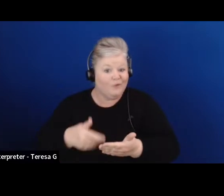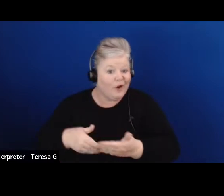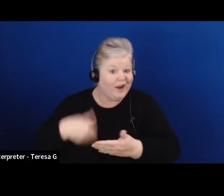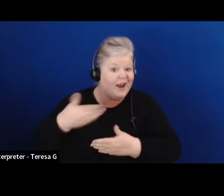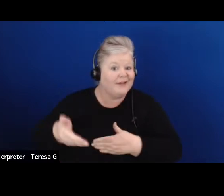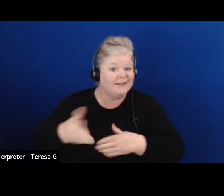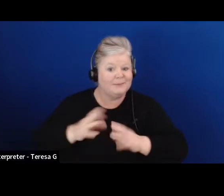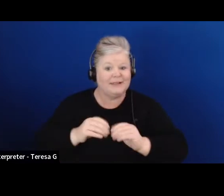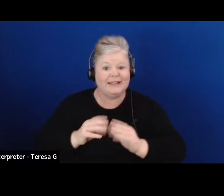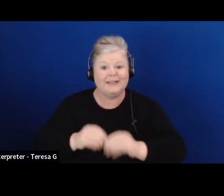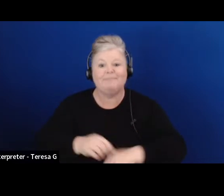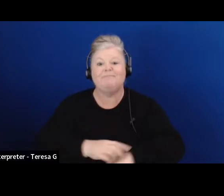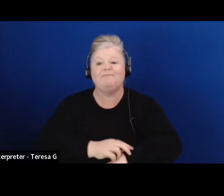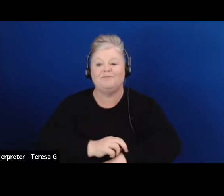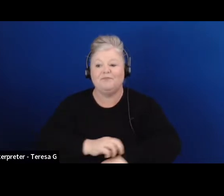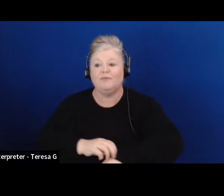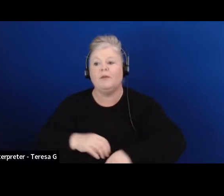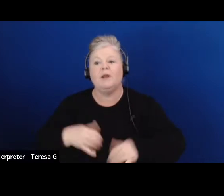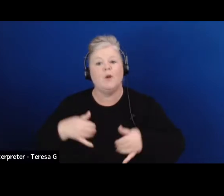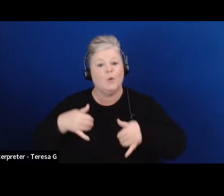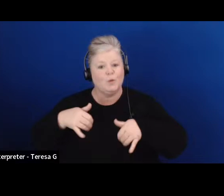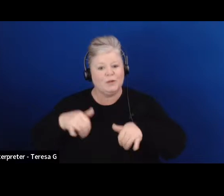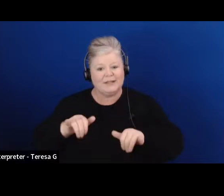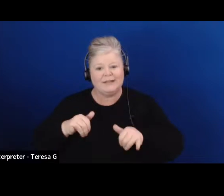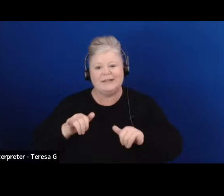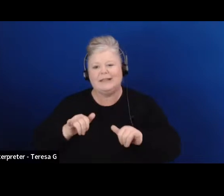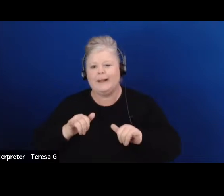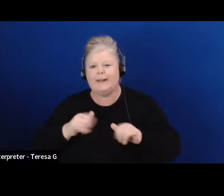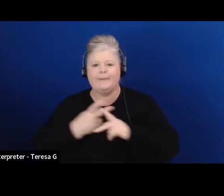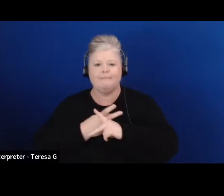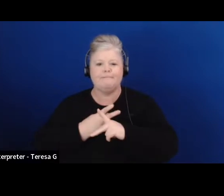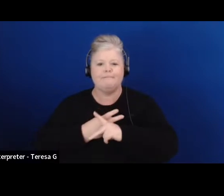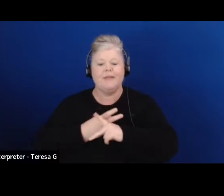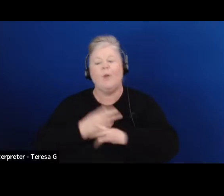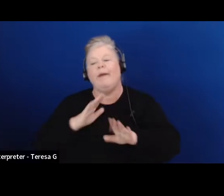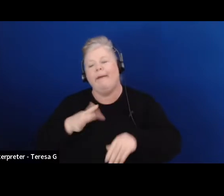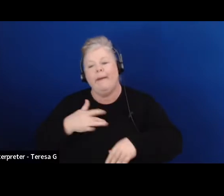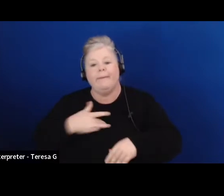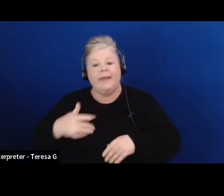do know we're still working on finalizing. Usually the hard of hearing